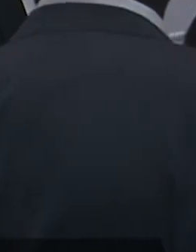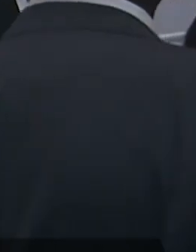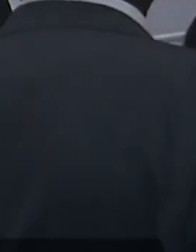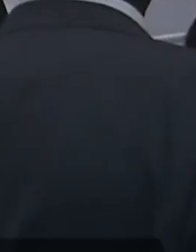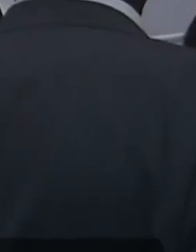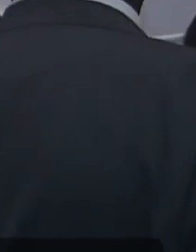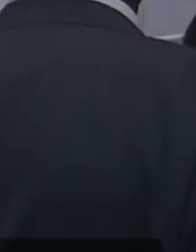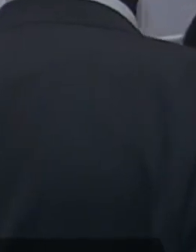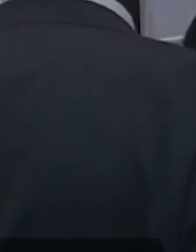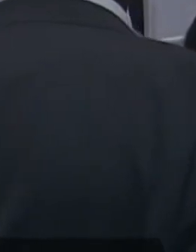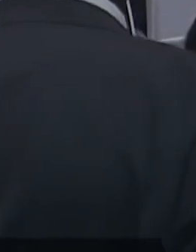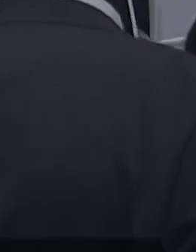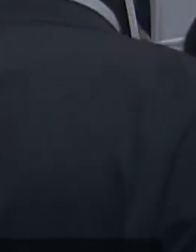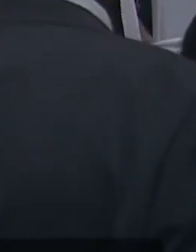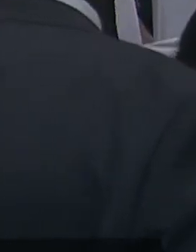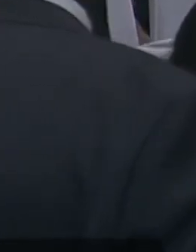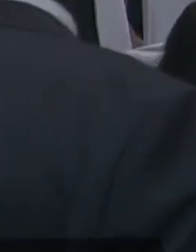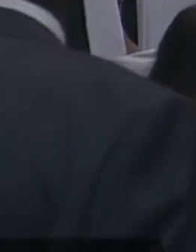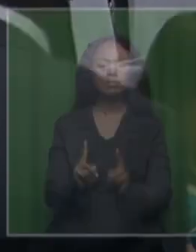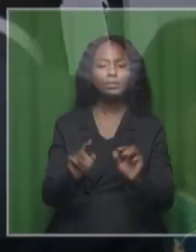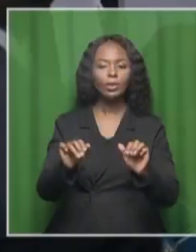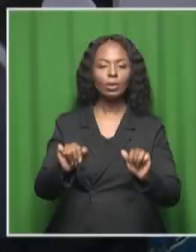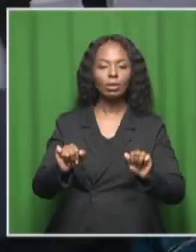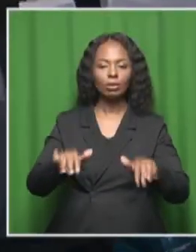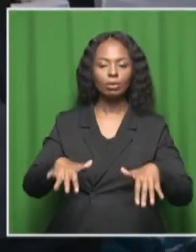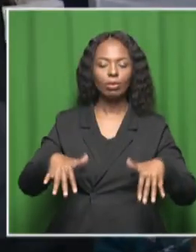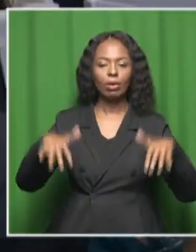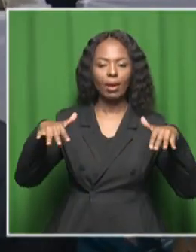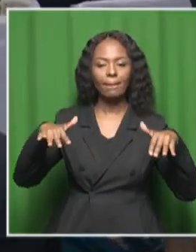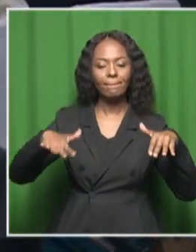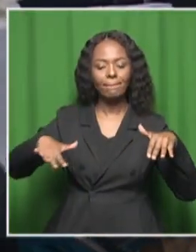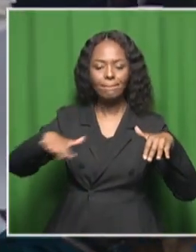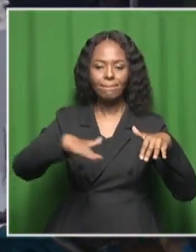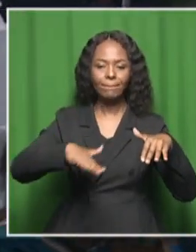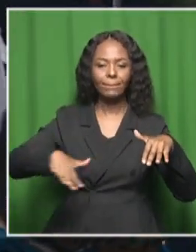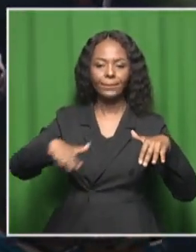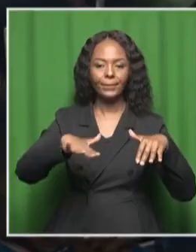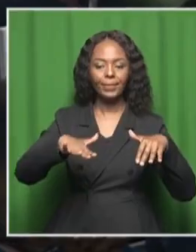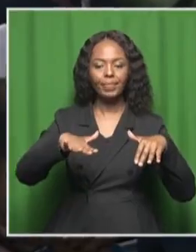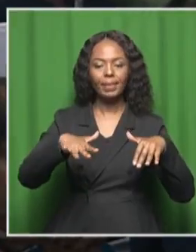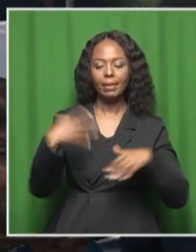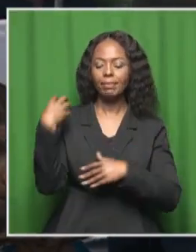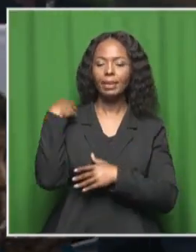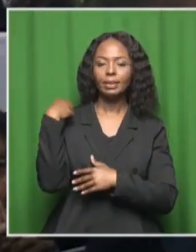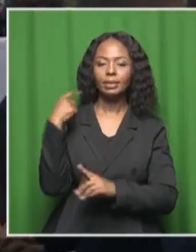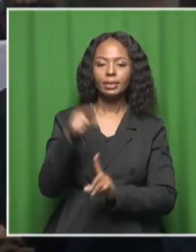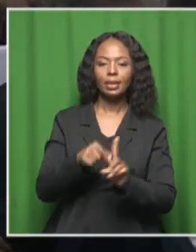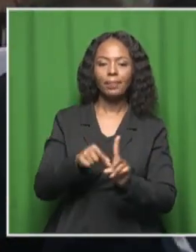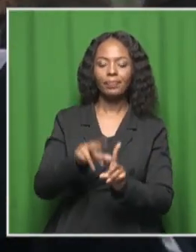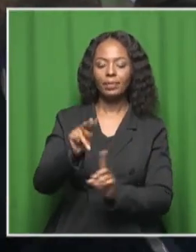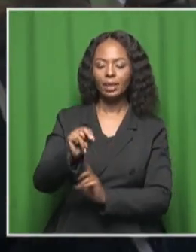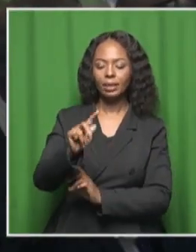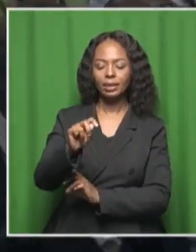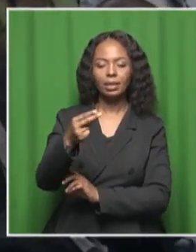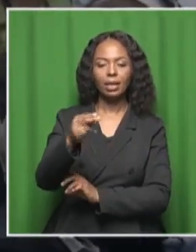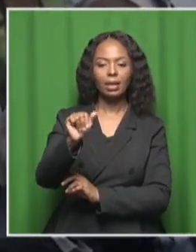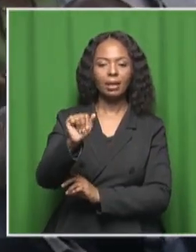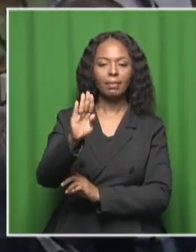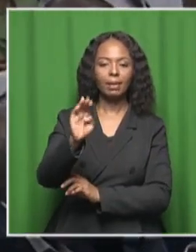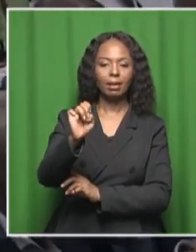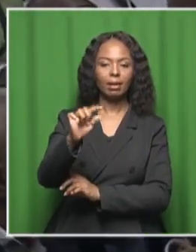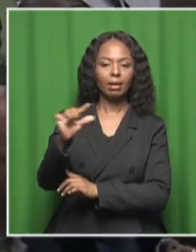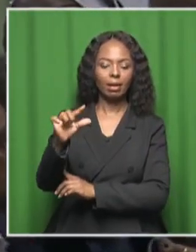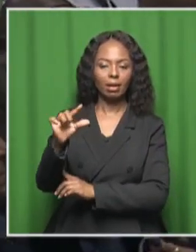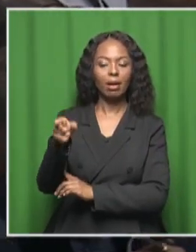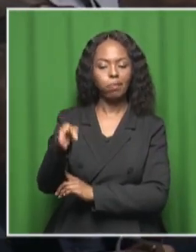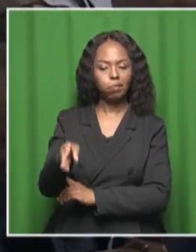auditorium. We do have with us the Minister in the Presidency, who's sitting with us here with my colleague Mzwai Mbeje. Mzwai, of course,